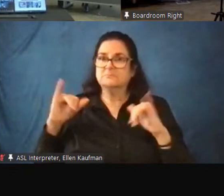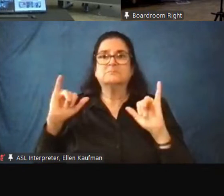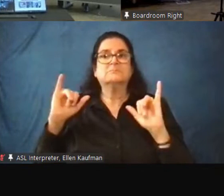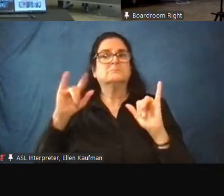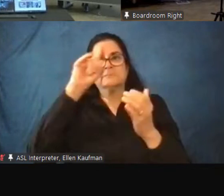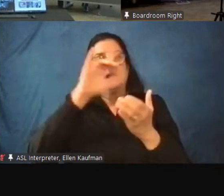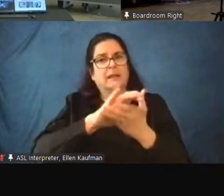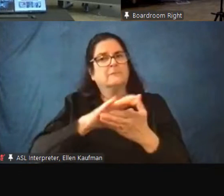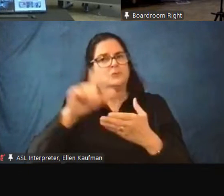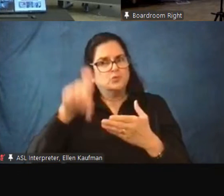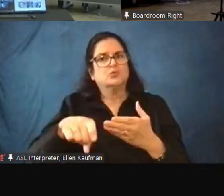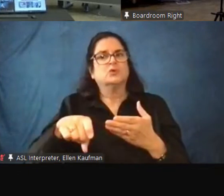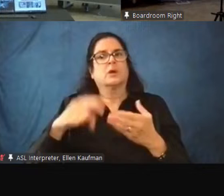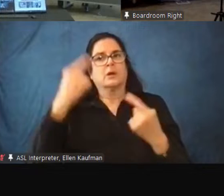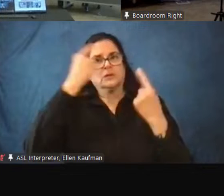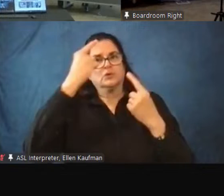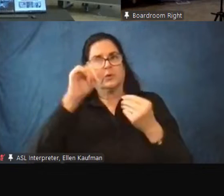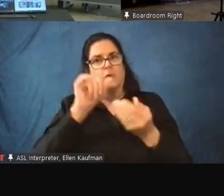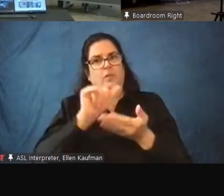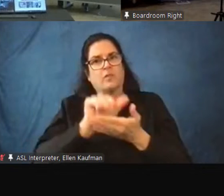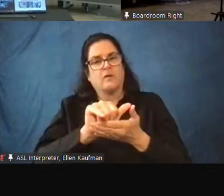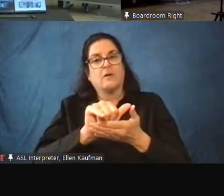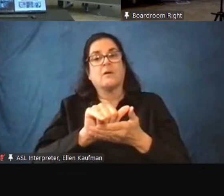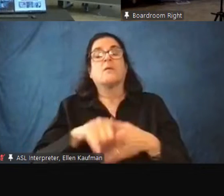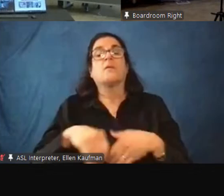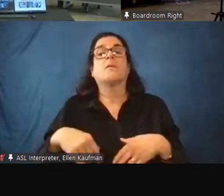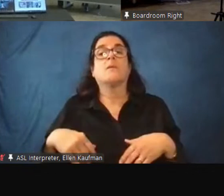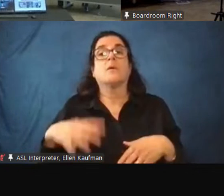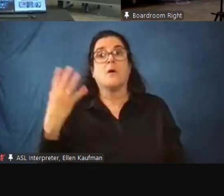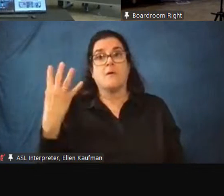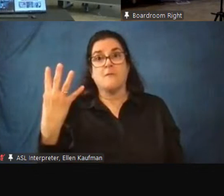Also, the 4 victims,